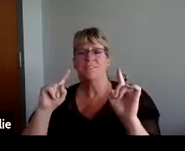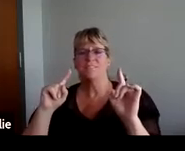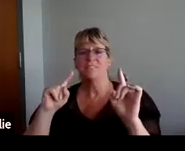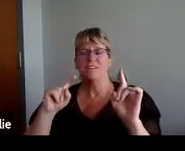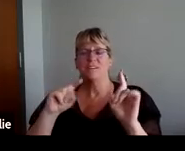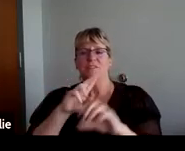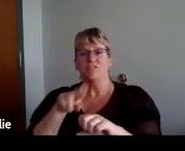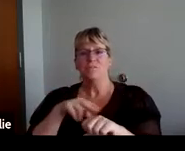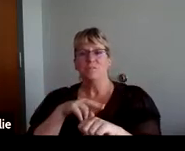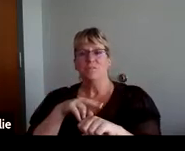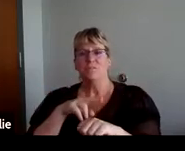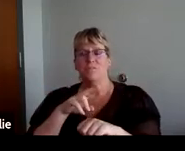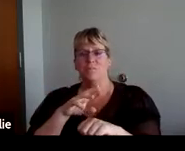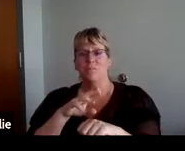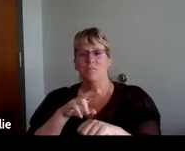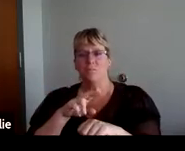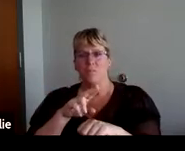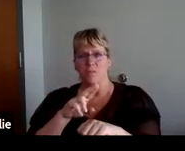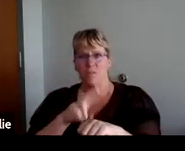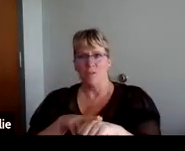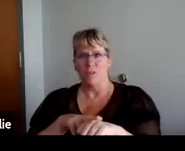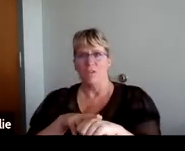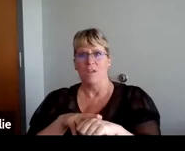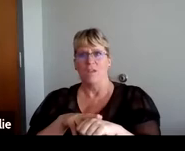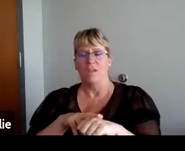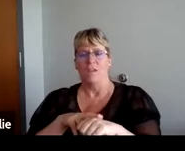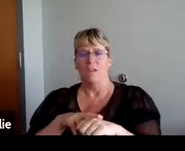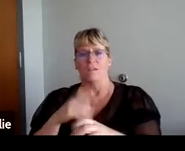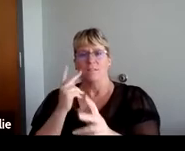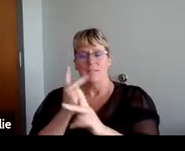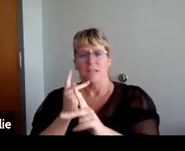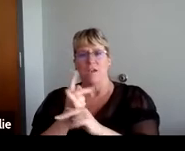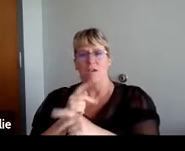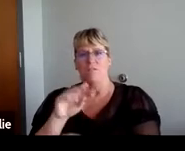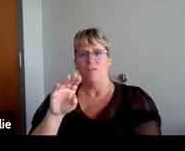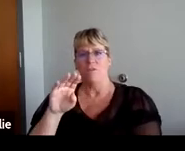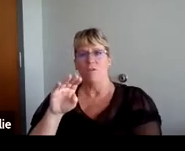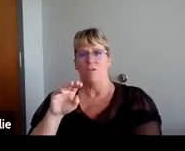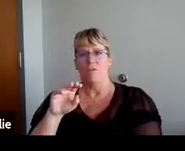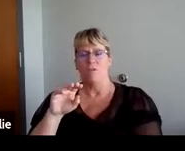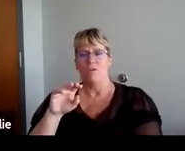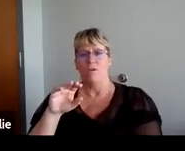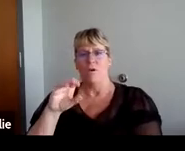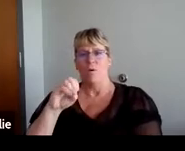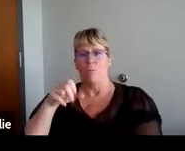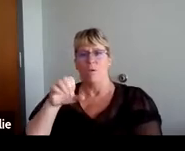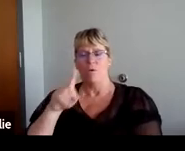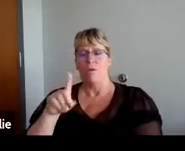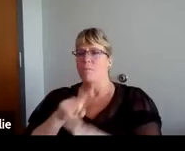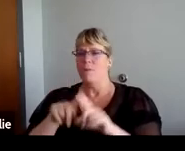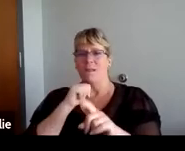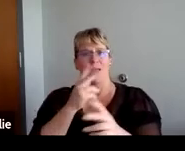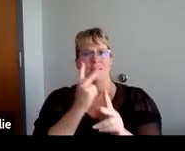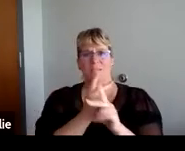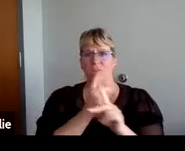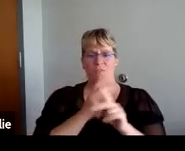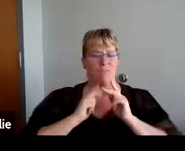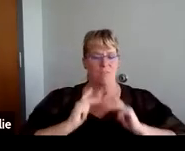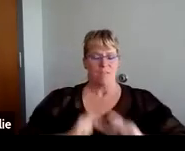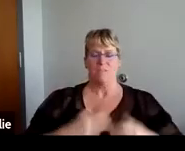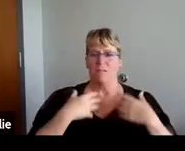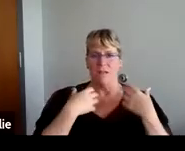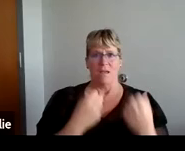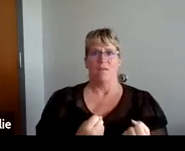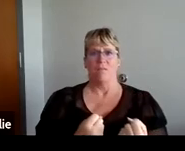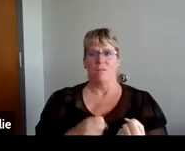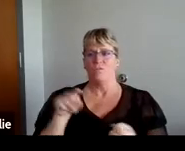of buprenorphine to maintain her opioid recovery for a decade, but she hasn't taken care of her own physical health. So